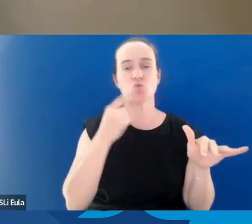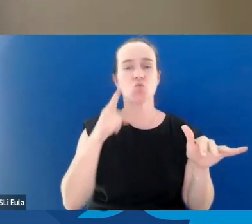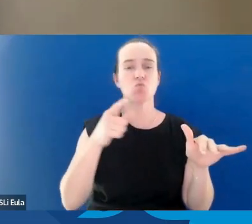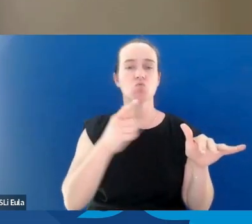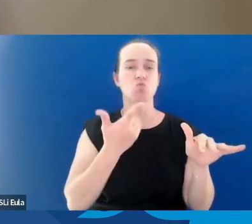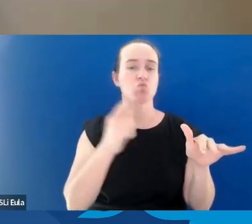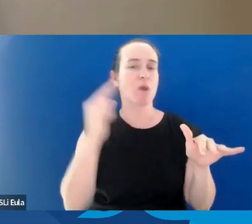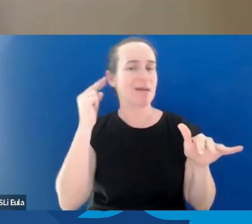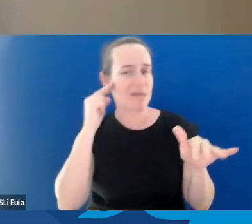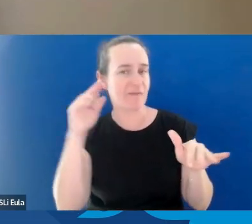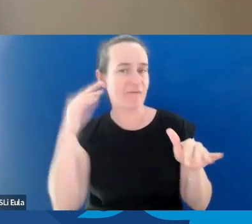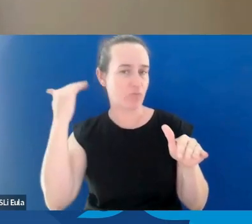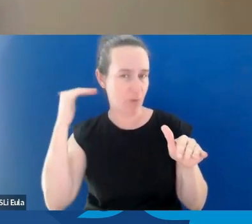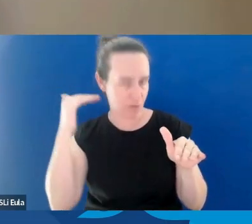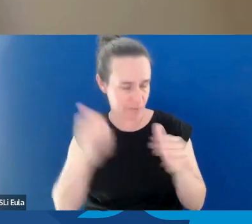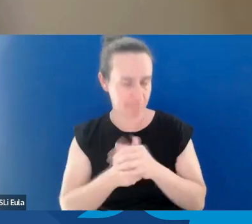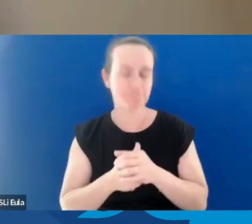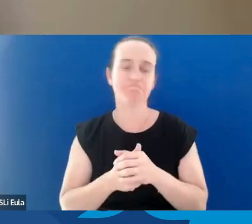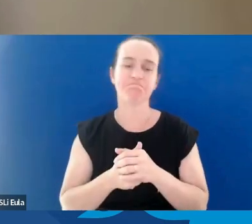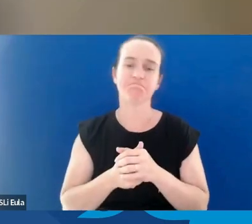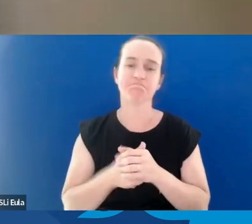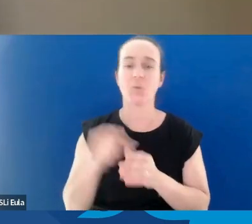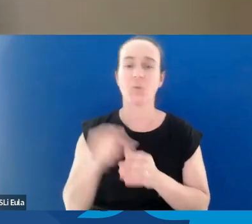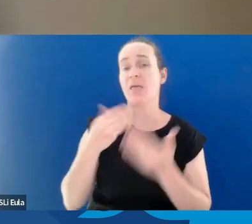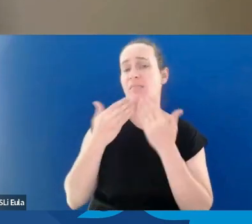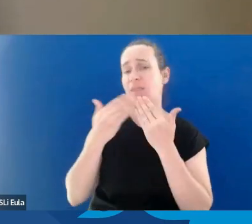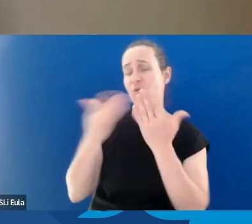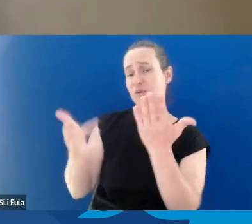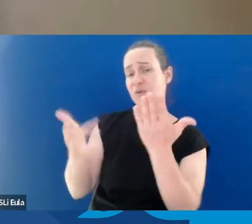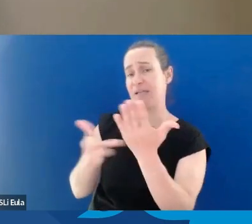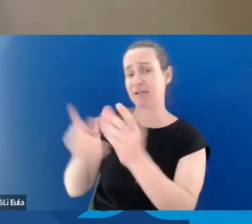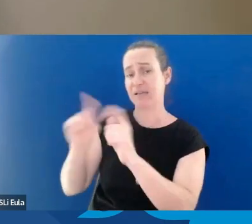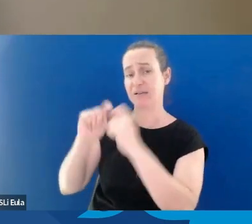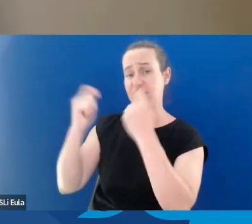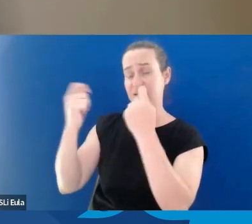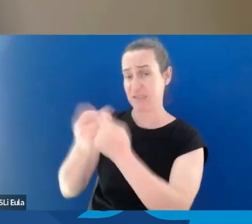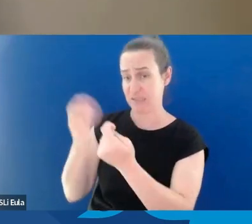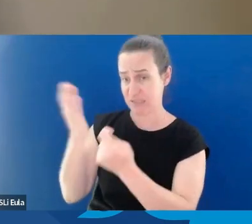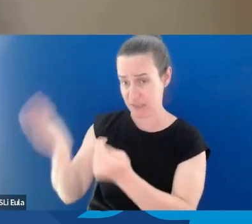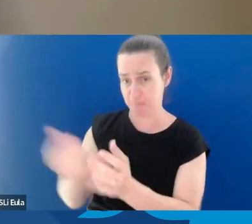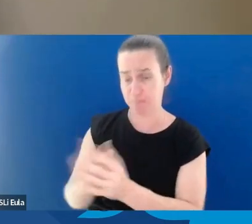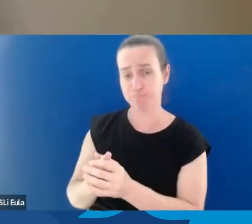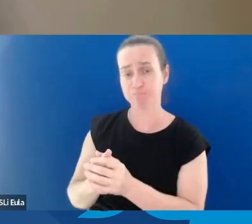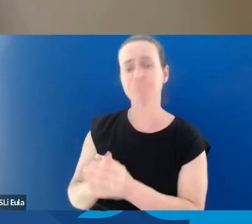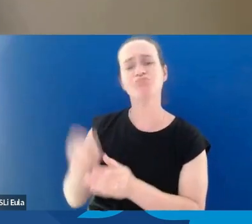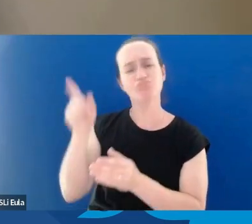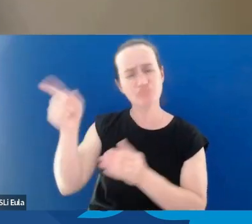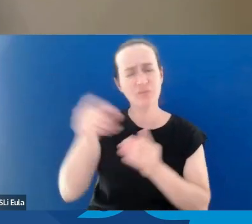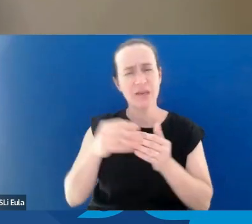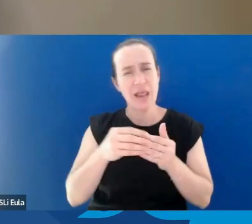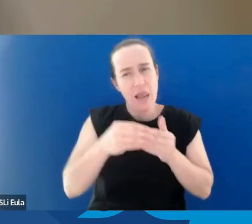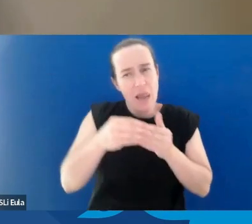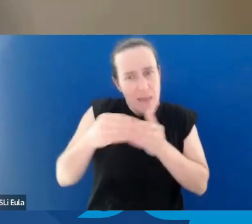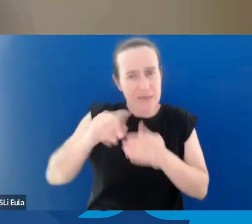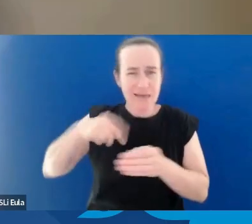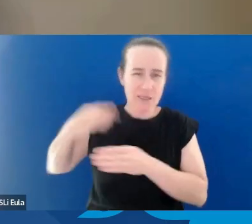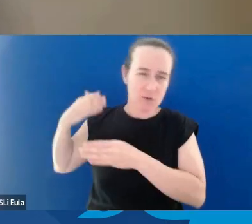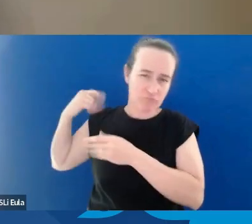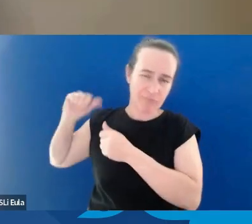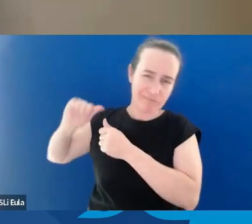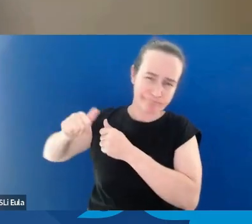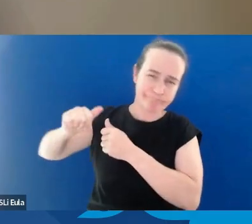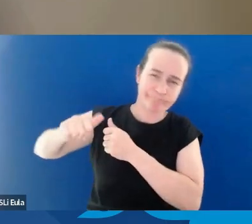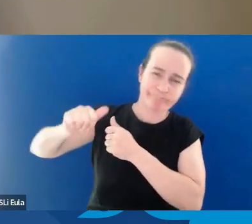or deaf. We also like to thank the technical team from Slack Activate who have led us on this journey of webinars as well